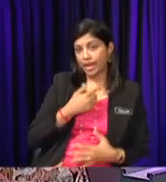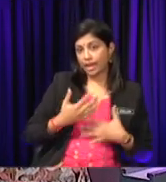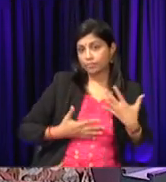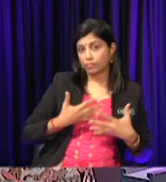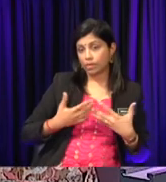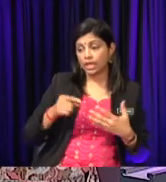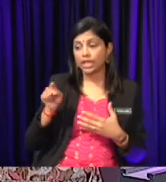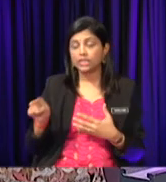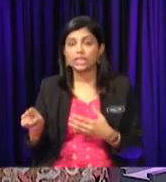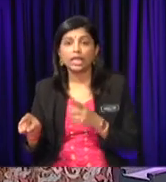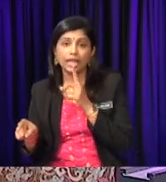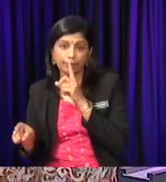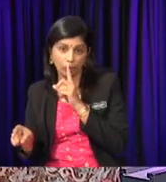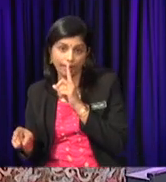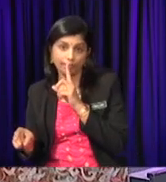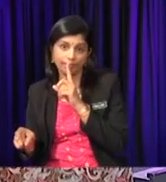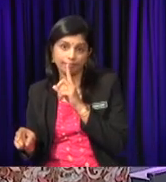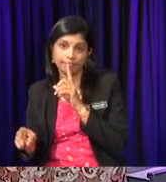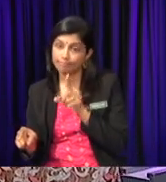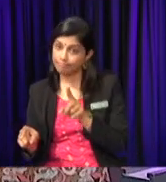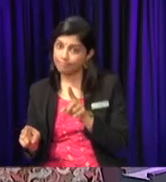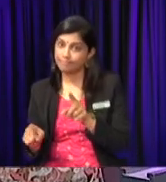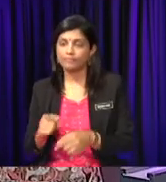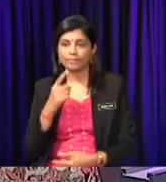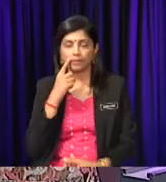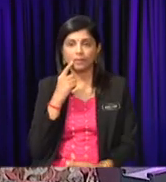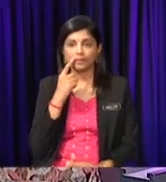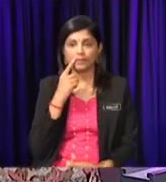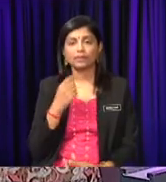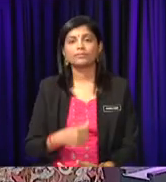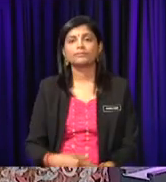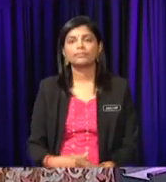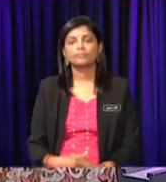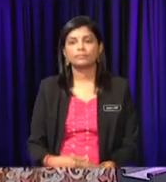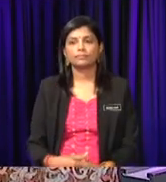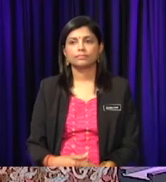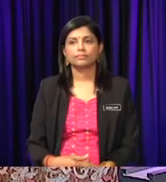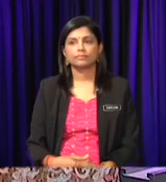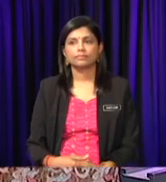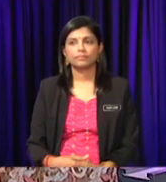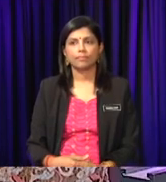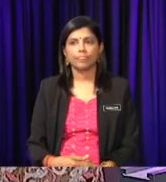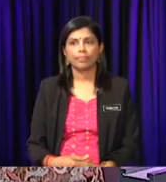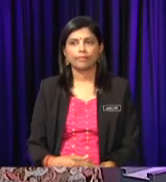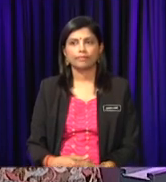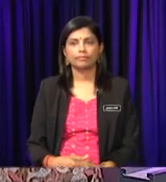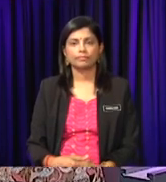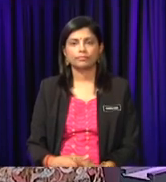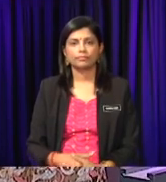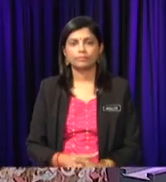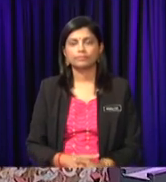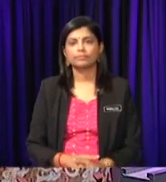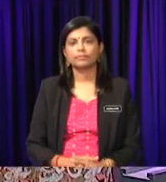it this way, to make it easy for you guys. If you ring your friend, you want to talk to your friend, you call, or you go over to her